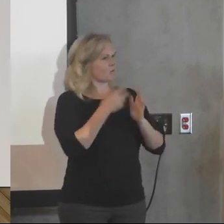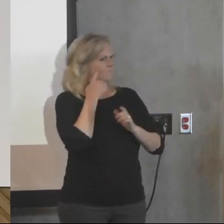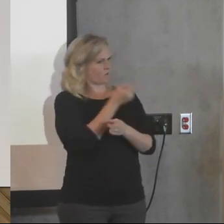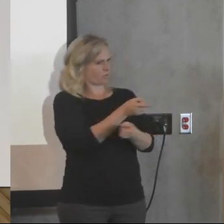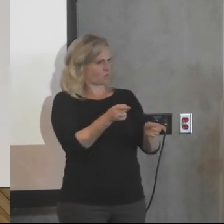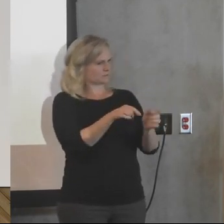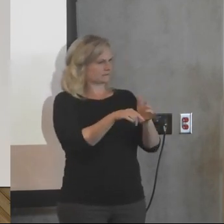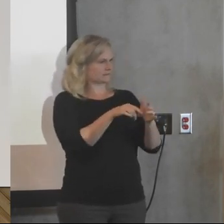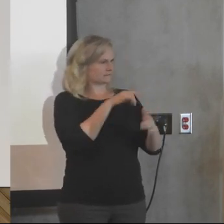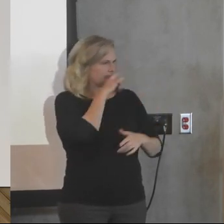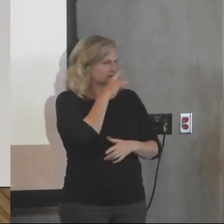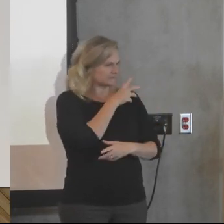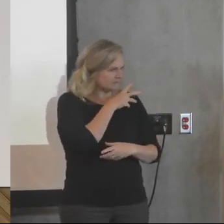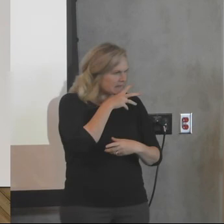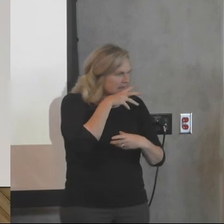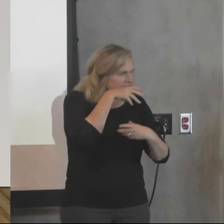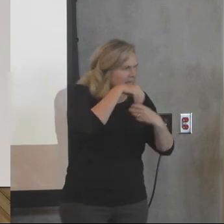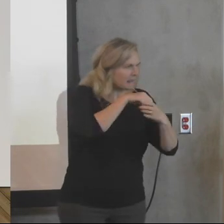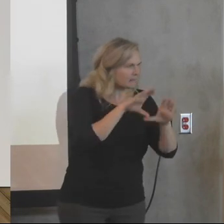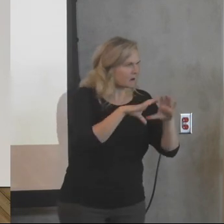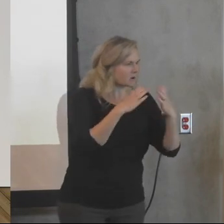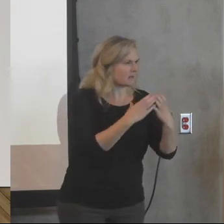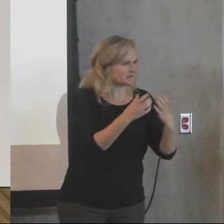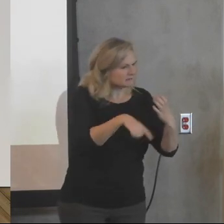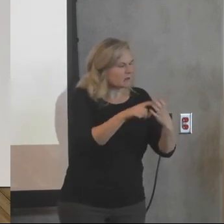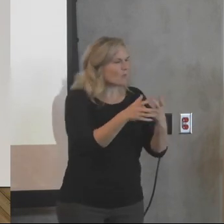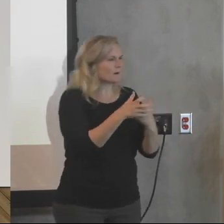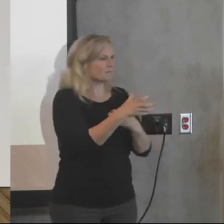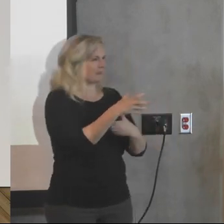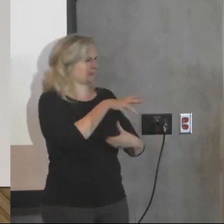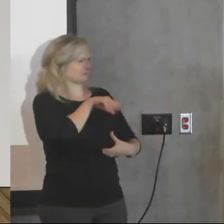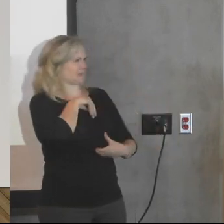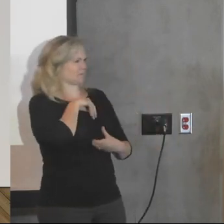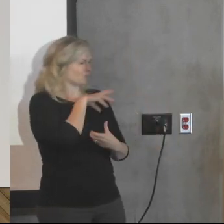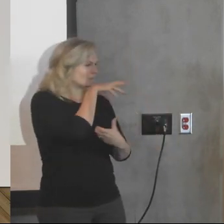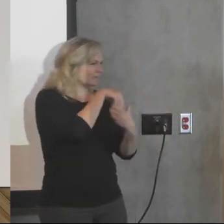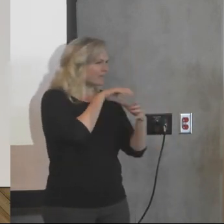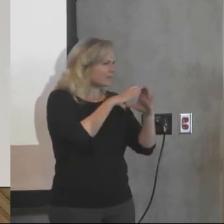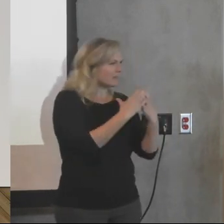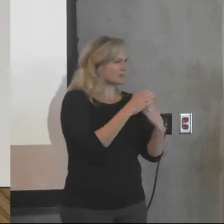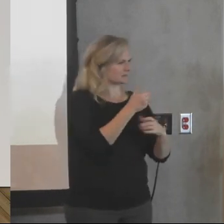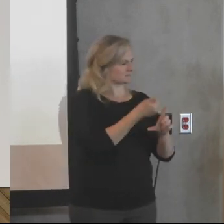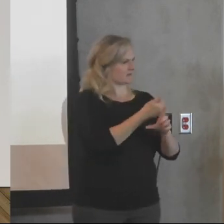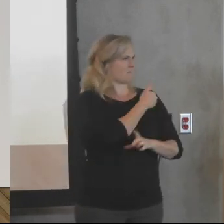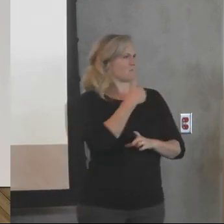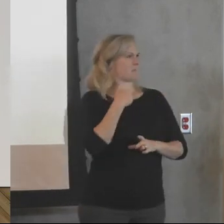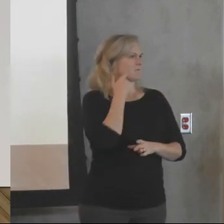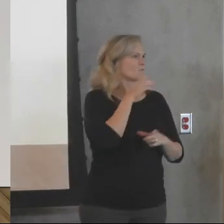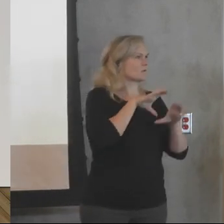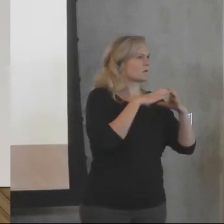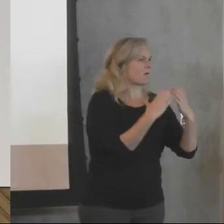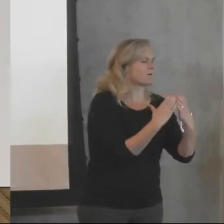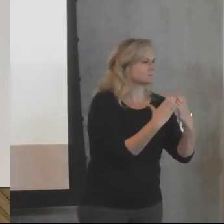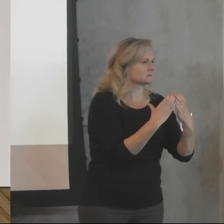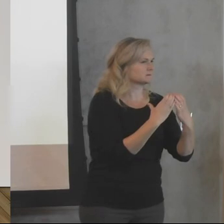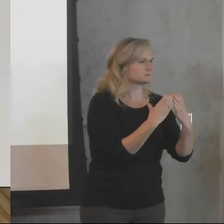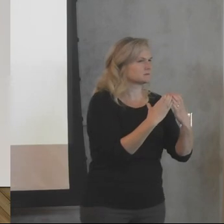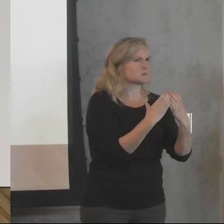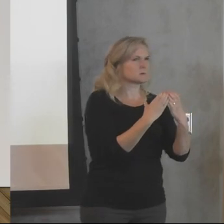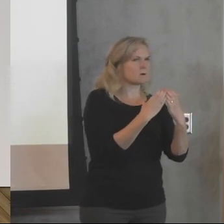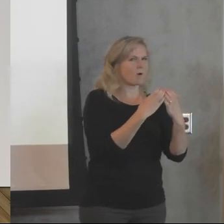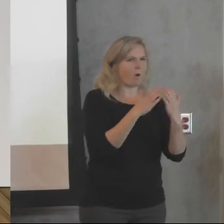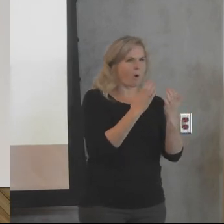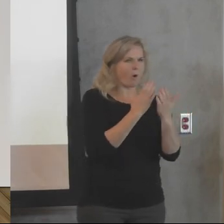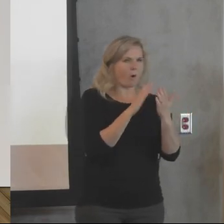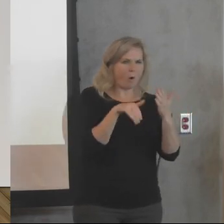in their class, to be accepted, a member of the class, part of the class. How can all